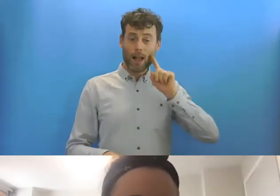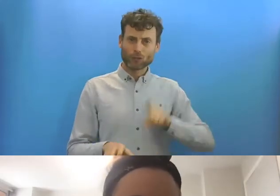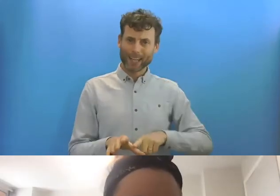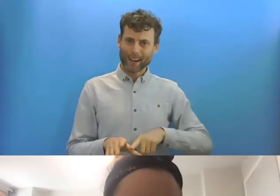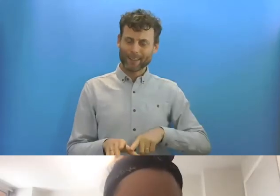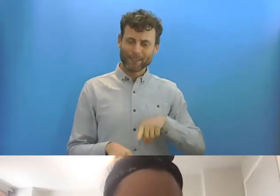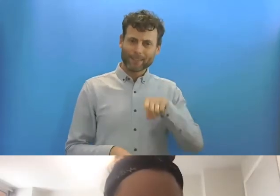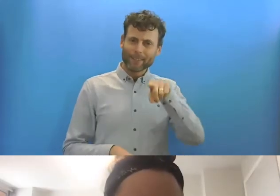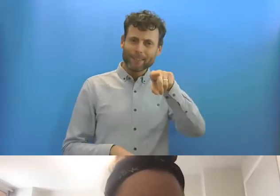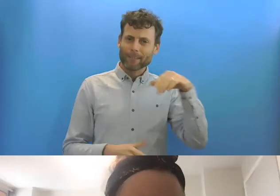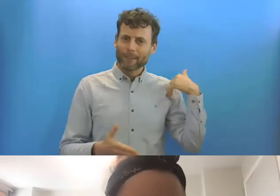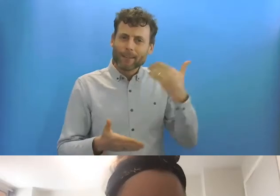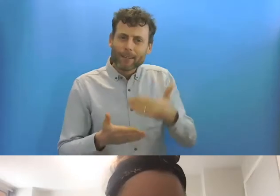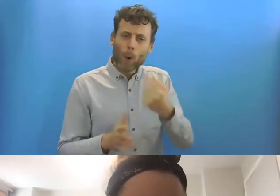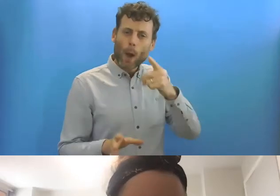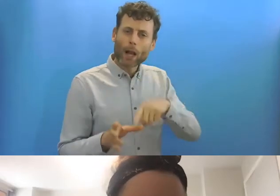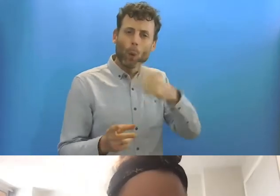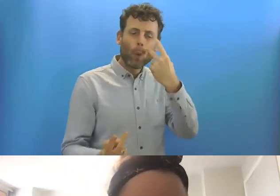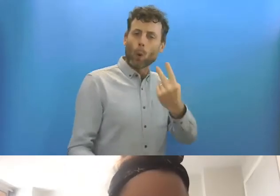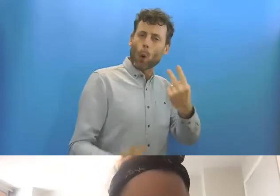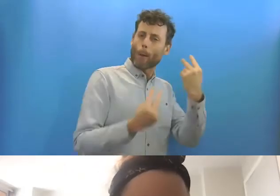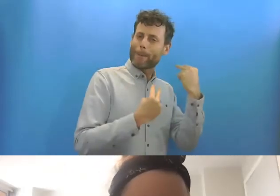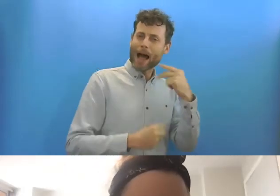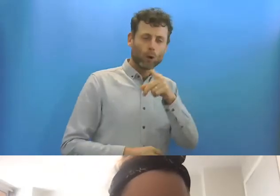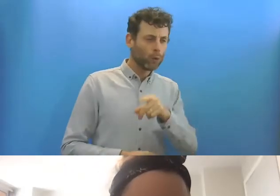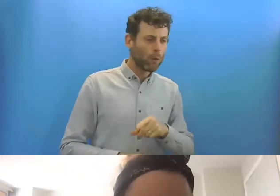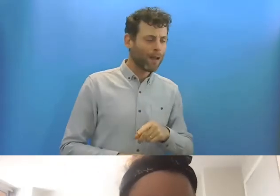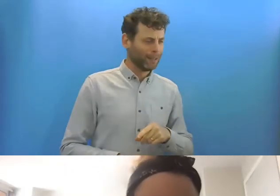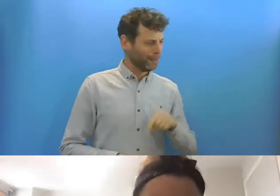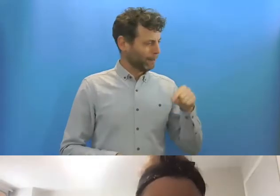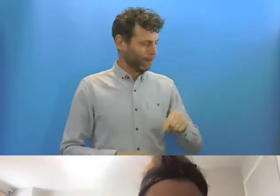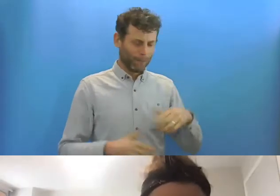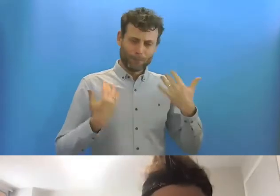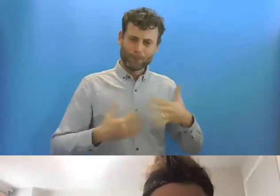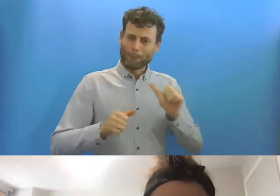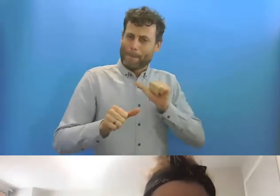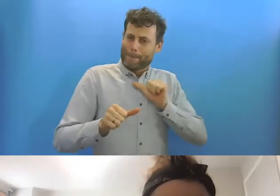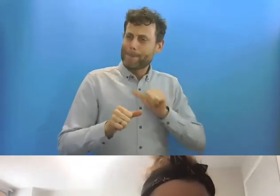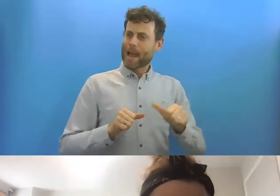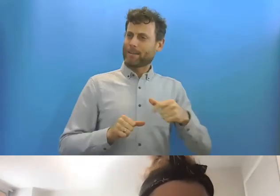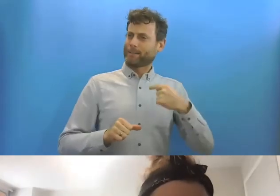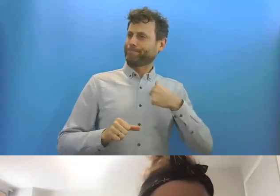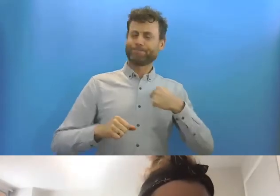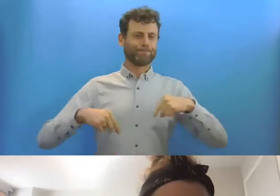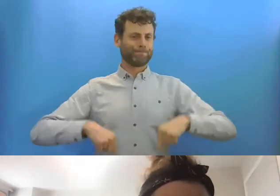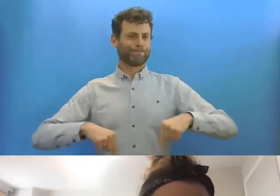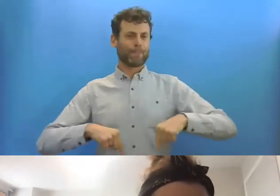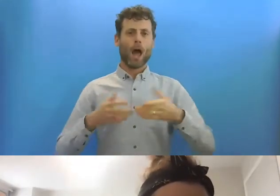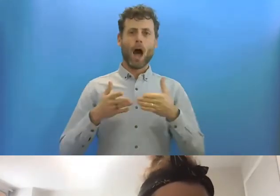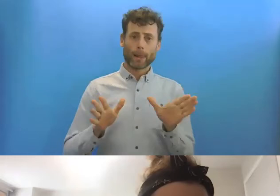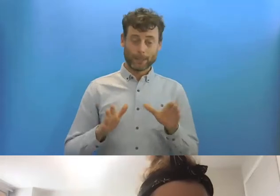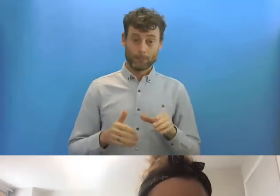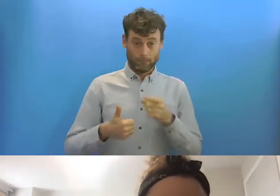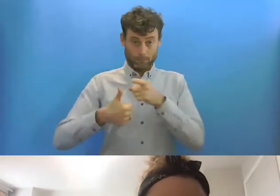to the trainees, what's been your best bit of the year in terms of how Unlimited operate, and what's been the most